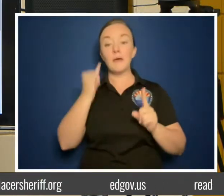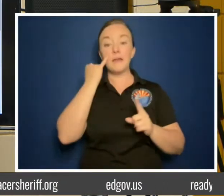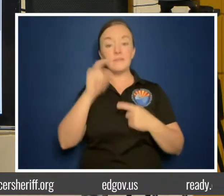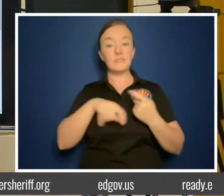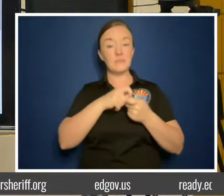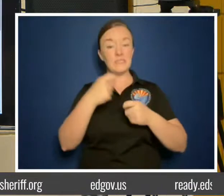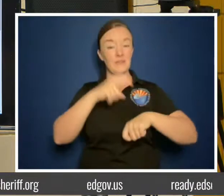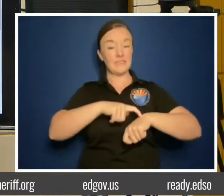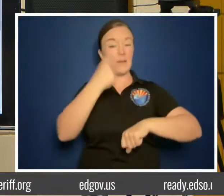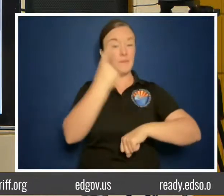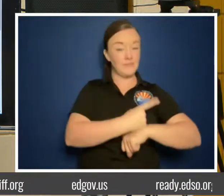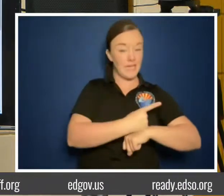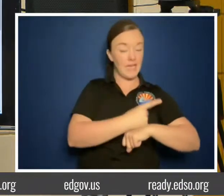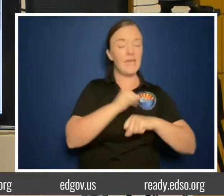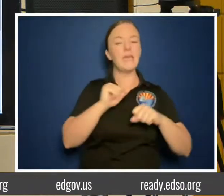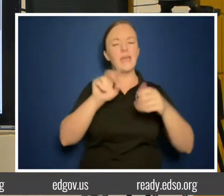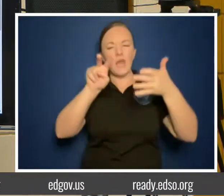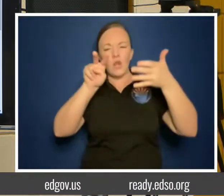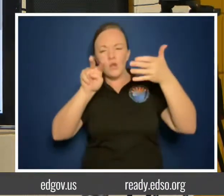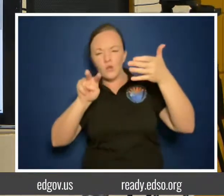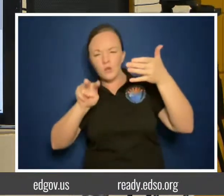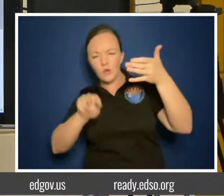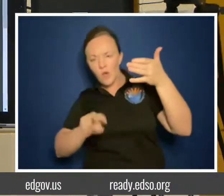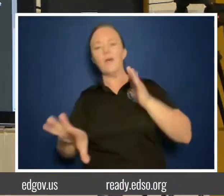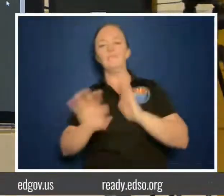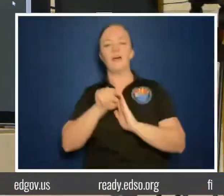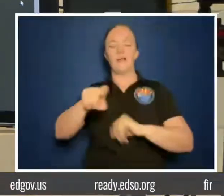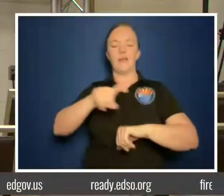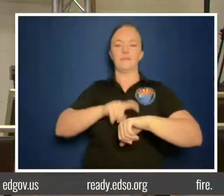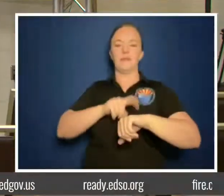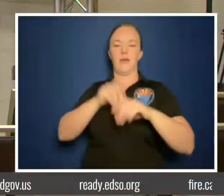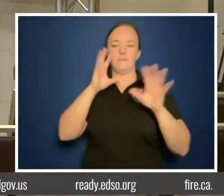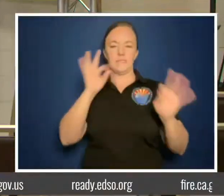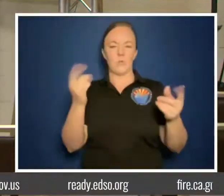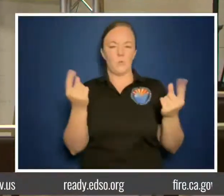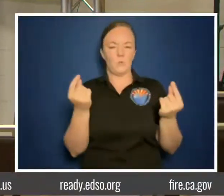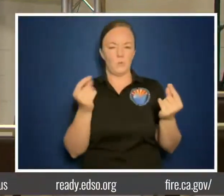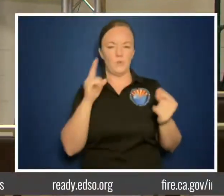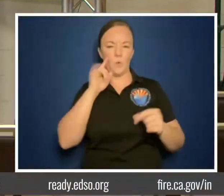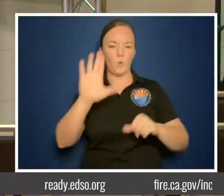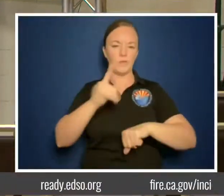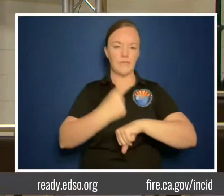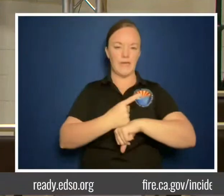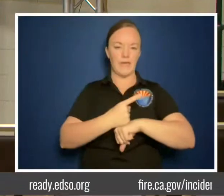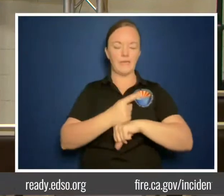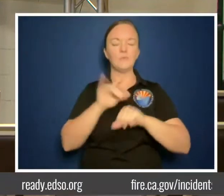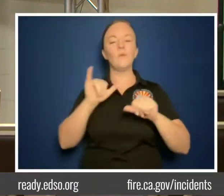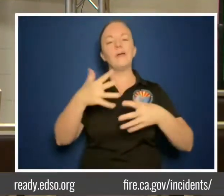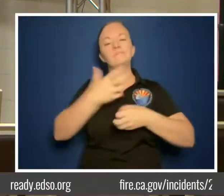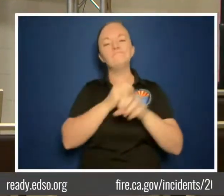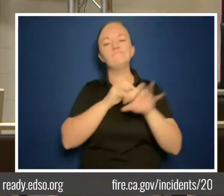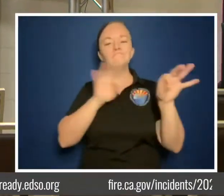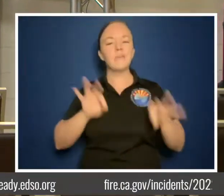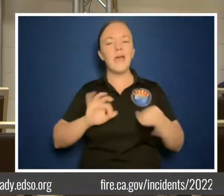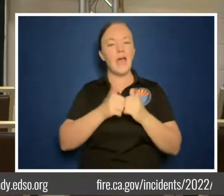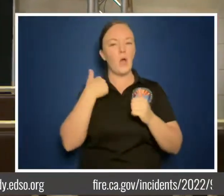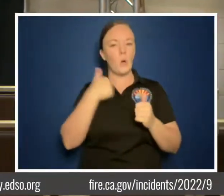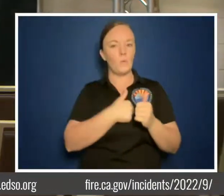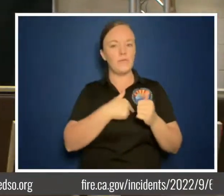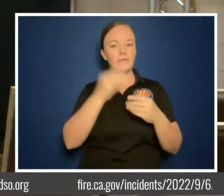time of day in the pattern. So that's a little tutorial on how we tell you when and where the smoke's going to be. Thanks.